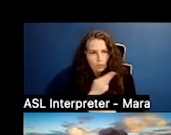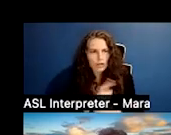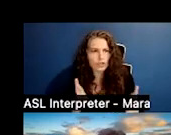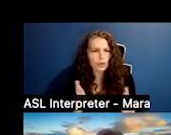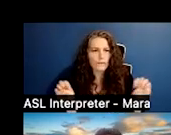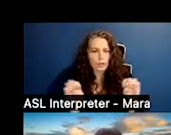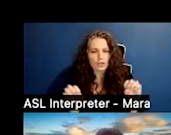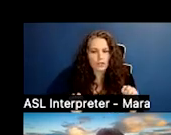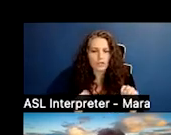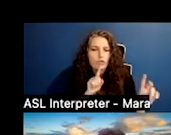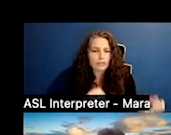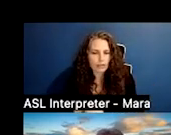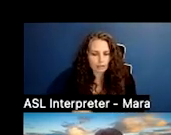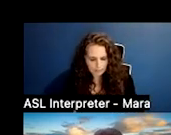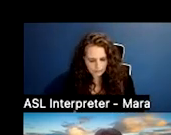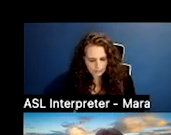earthquake. Next slide, please.